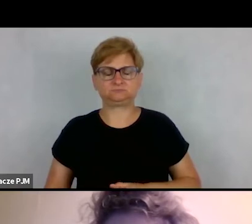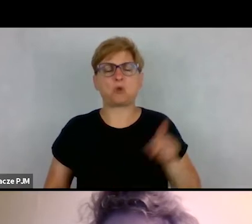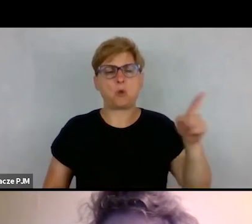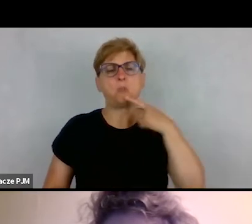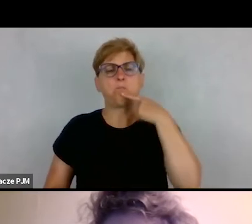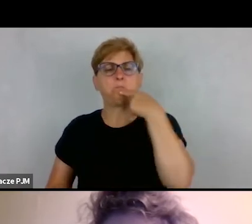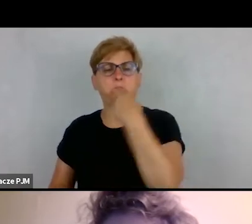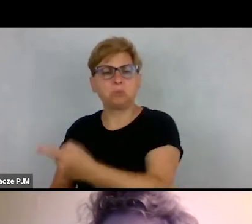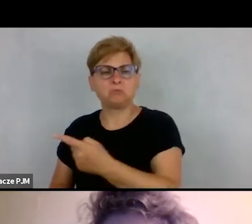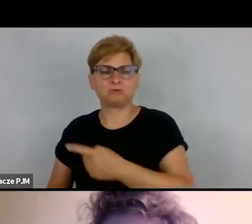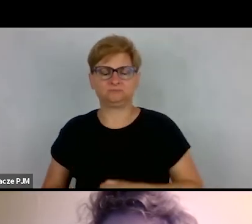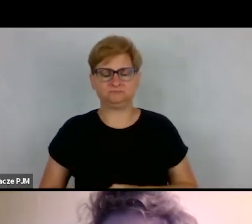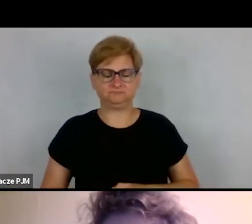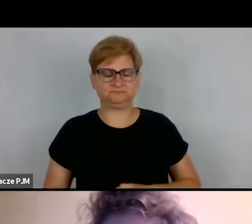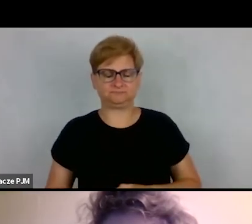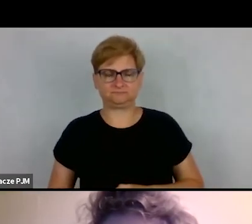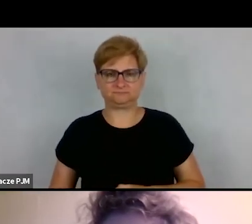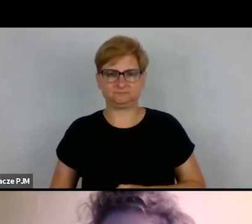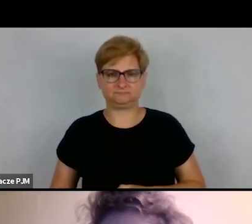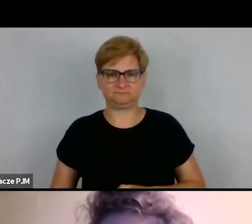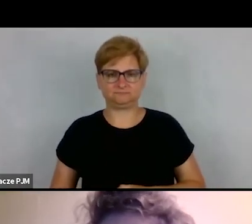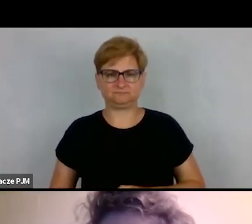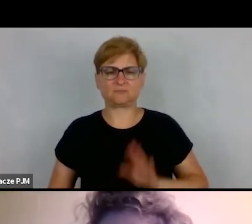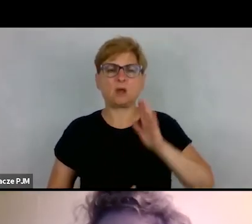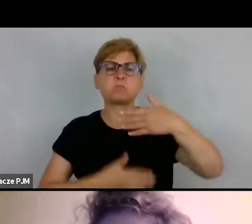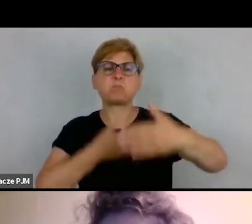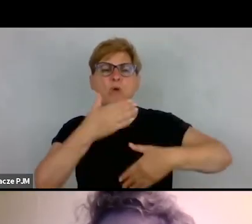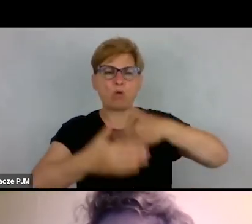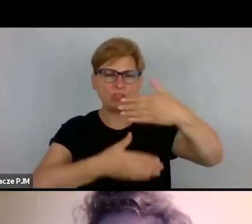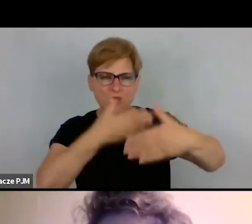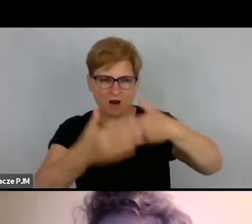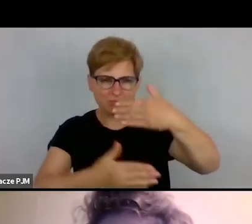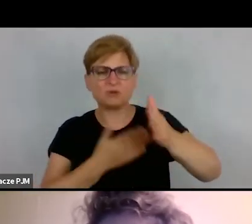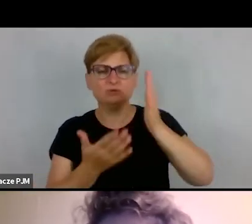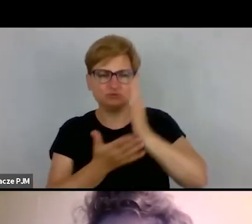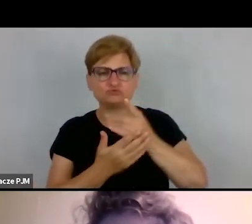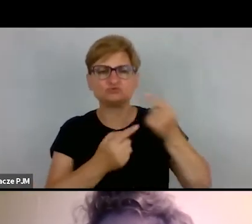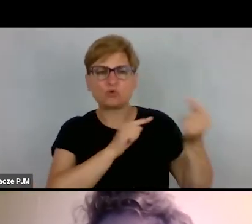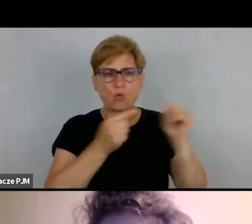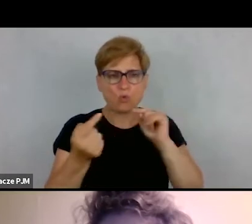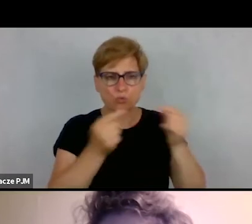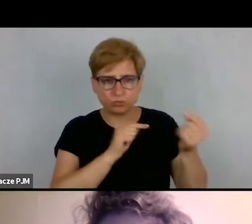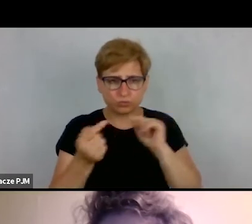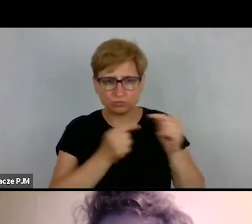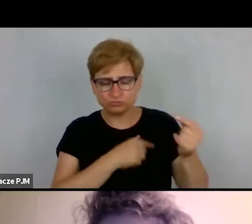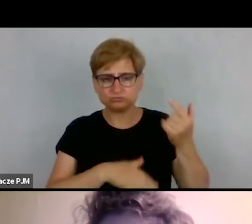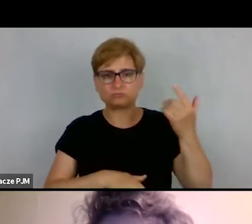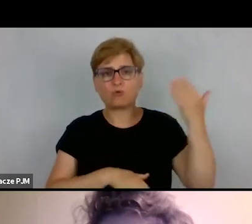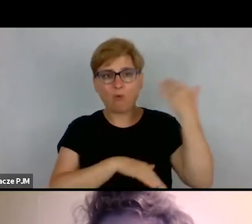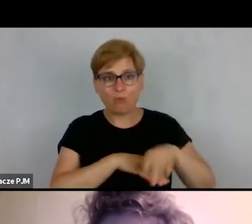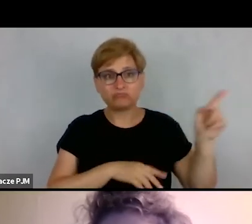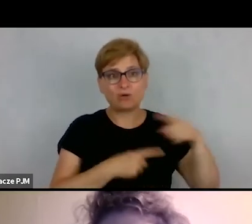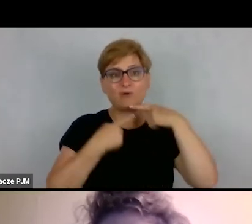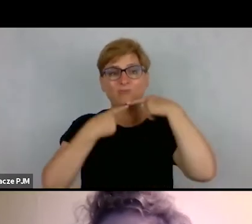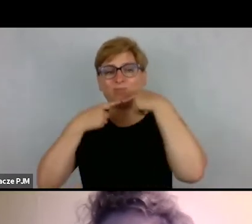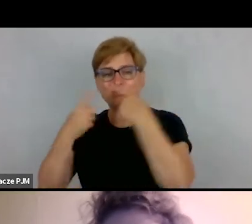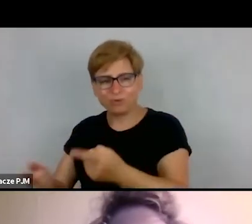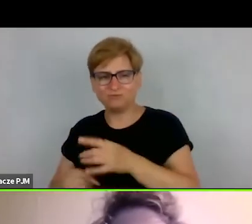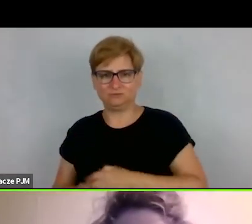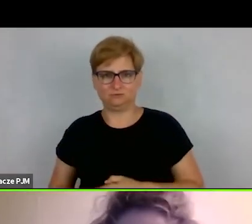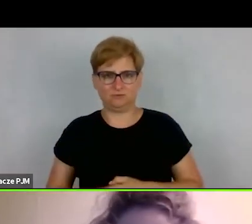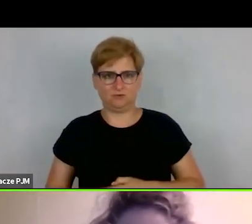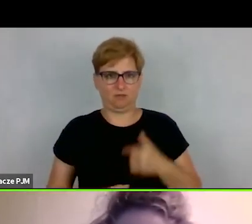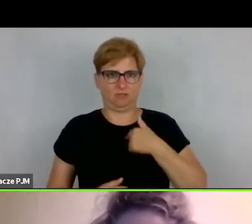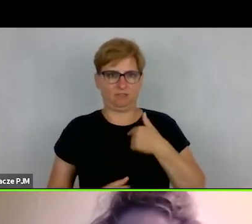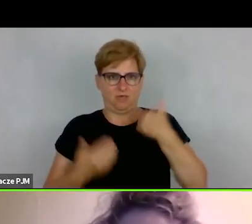my cultural beliefs, because what we've been discussing here is powerful. And